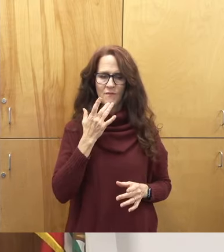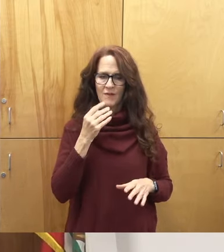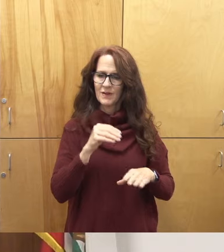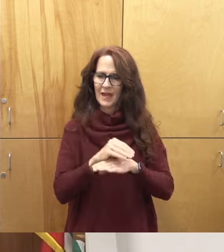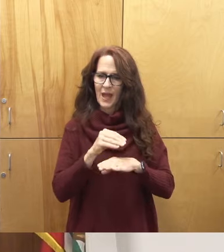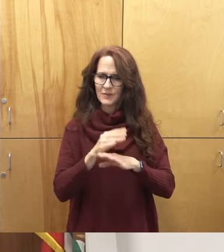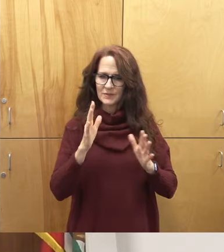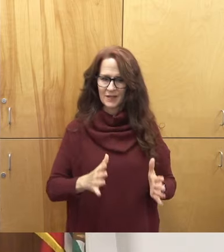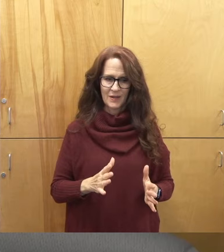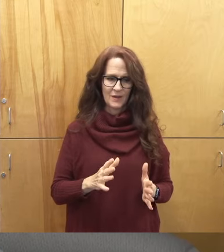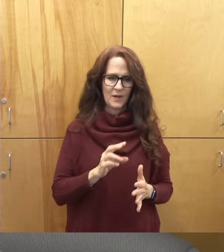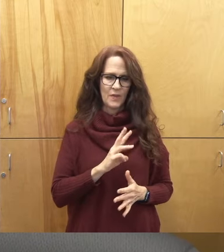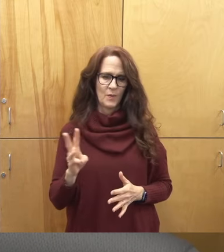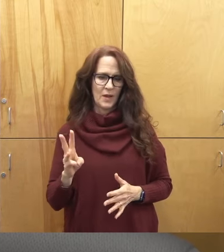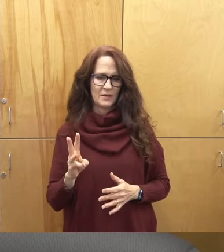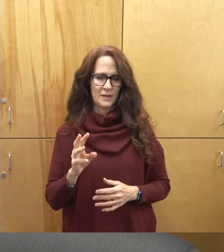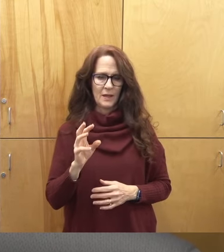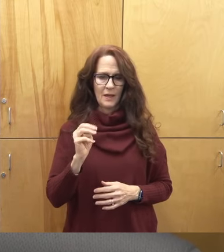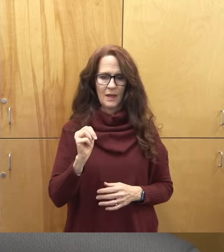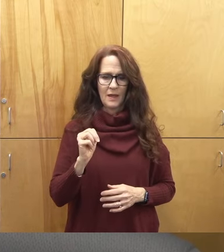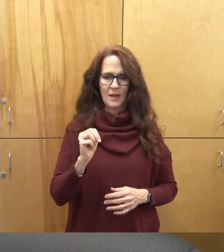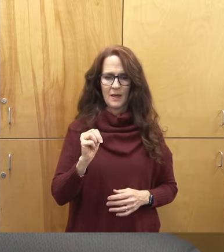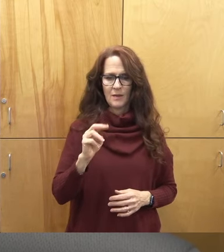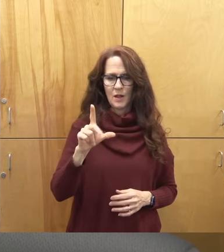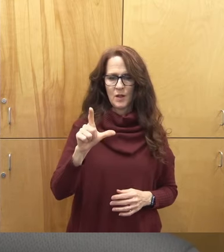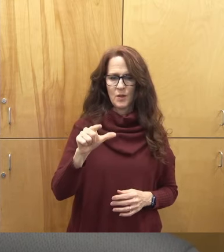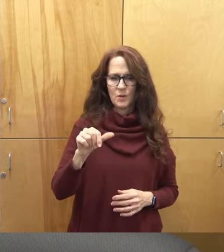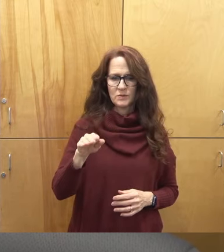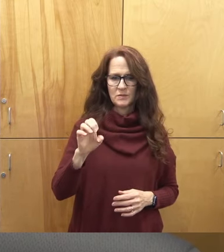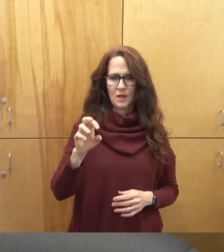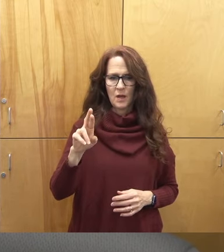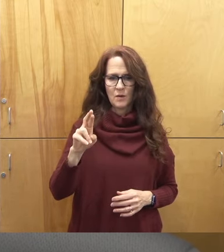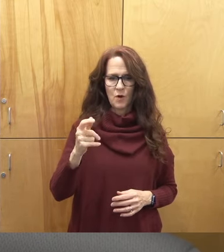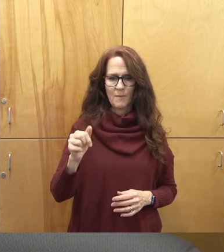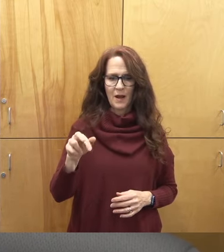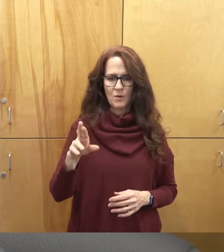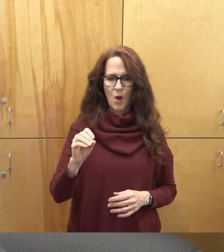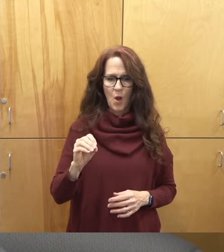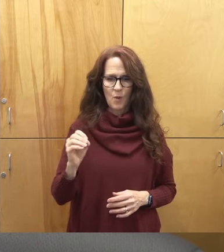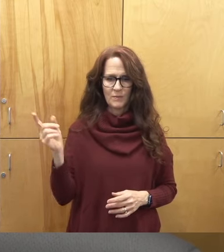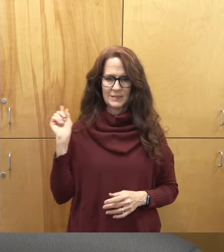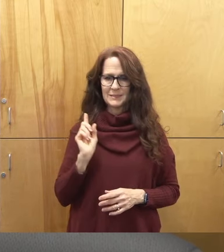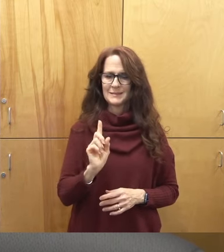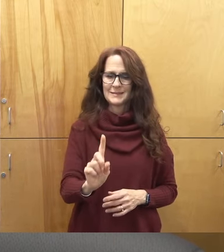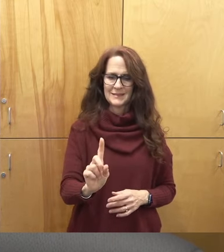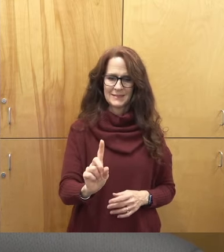counselor on the West Side, Ms. Luz Romero. Please come up to the microphone.